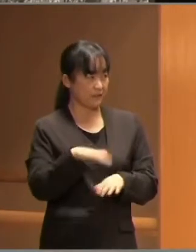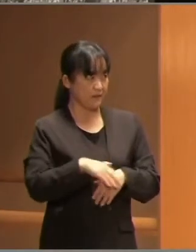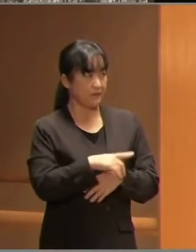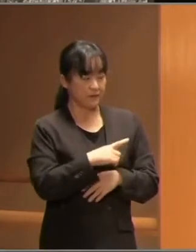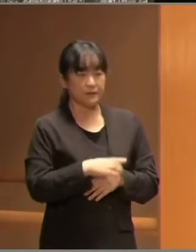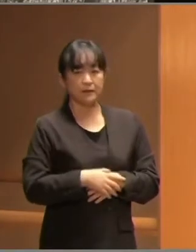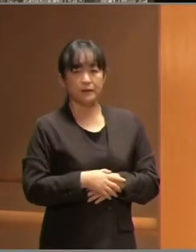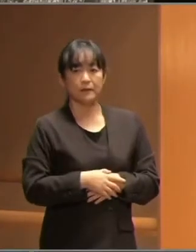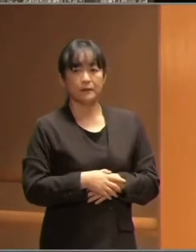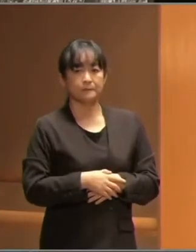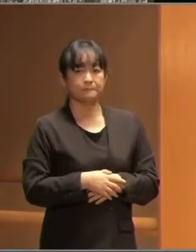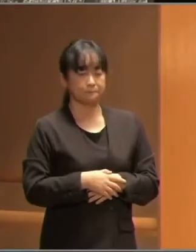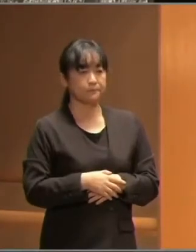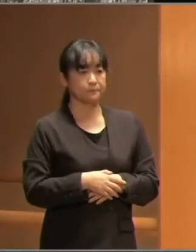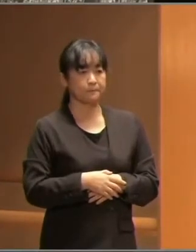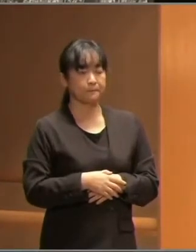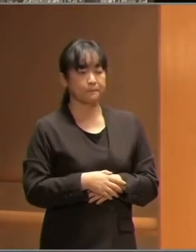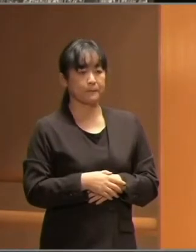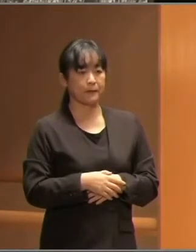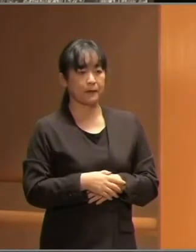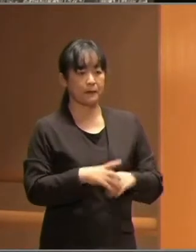Could you share the slide?